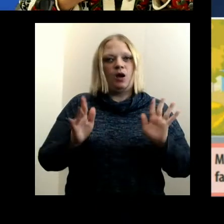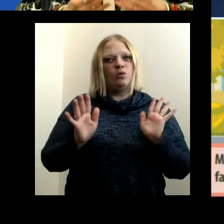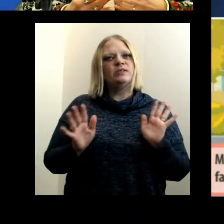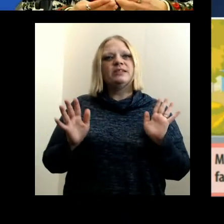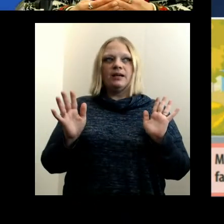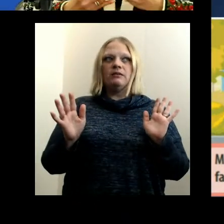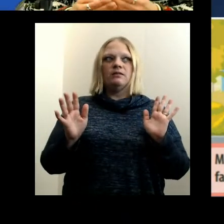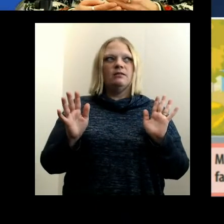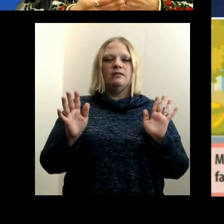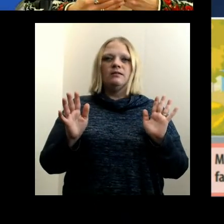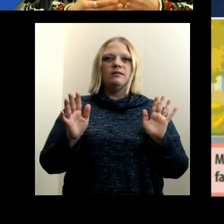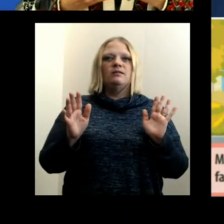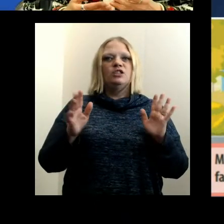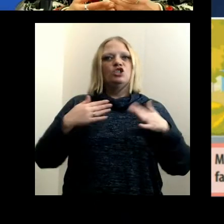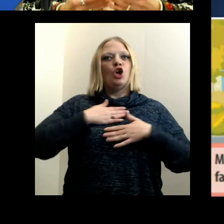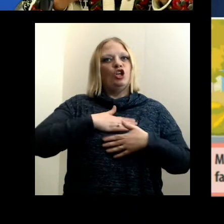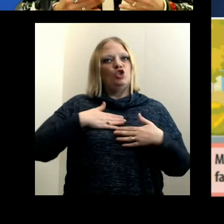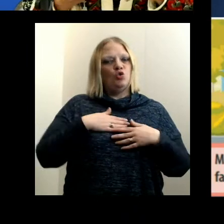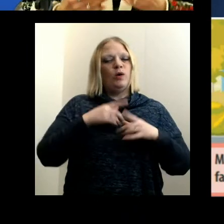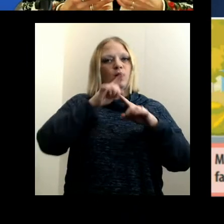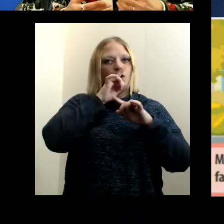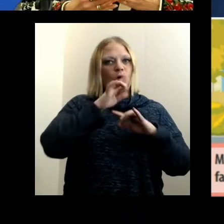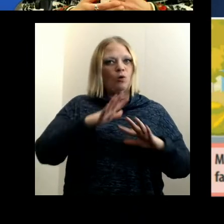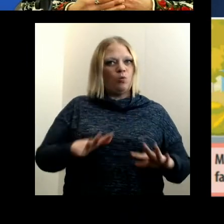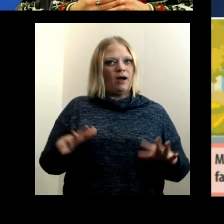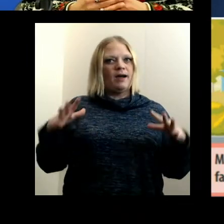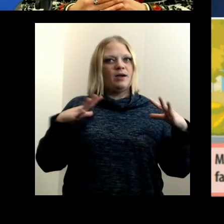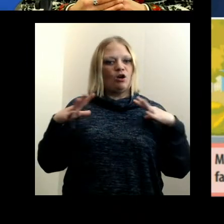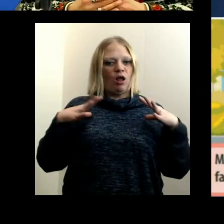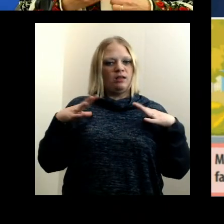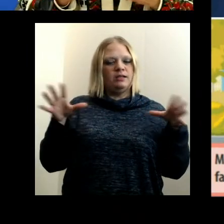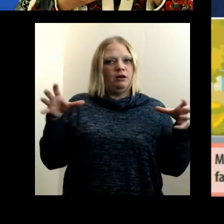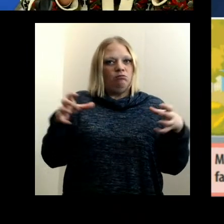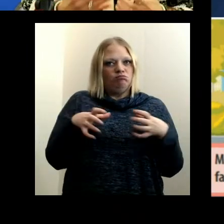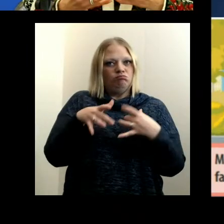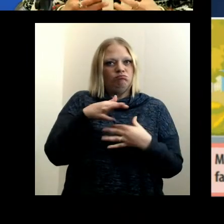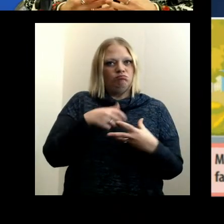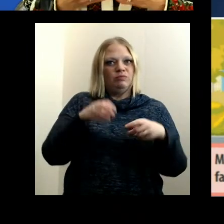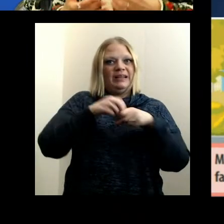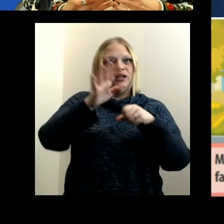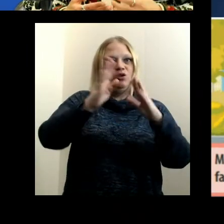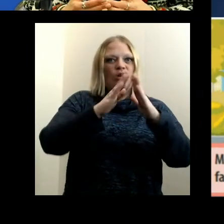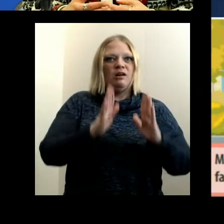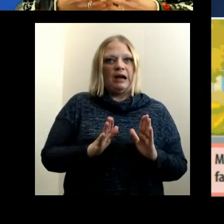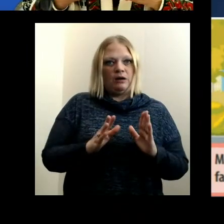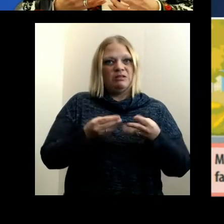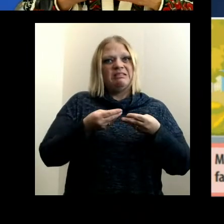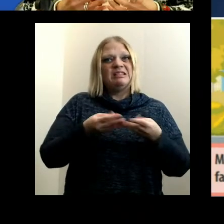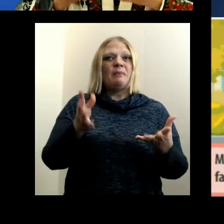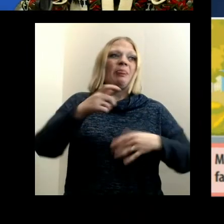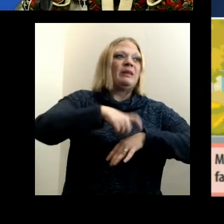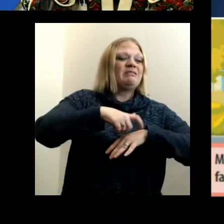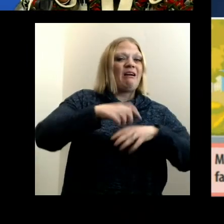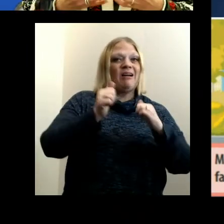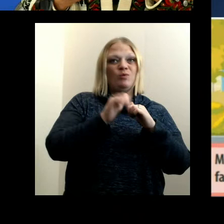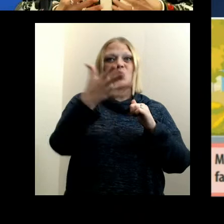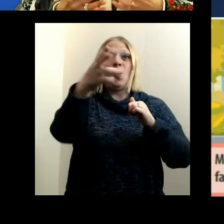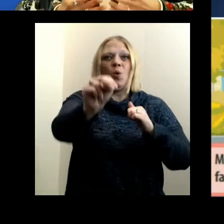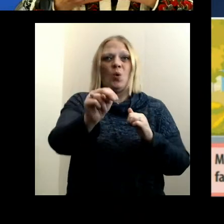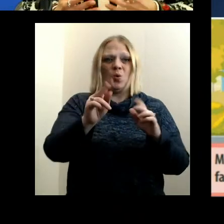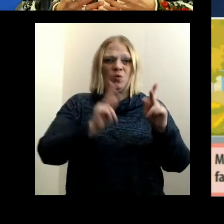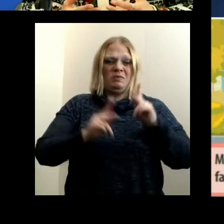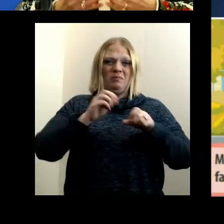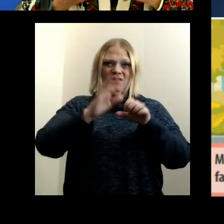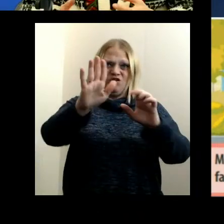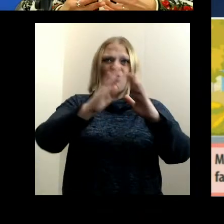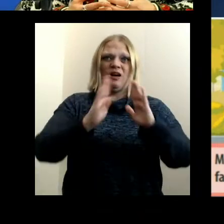like a quiet holiday get-together just with people in your own home. And, spend that time with people in your home. And, it's okay